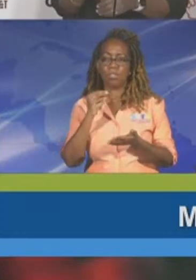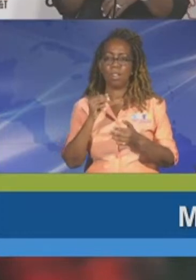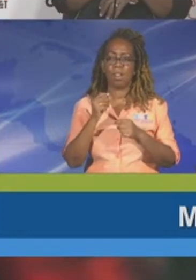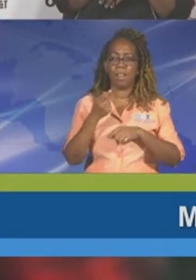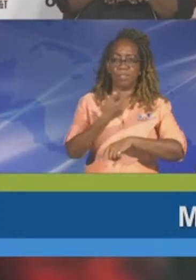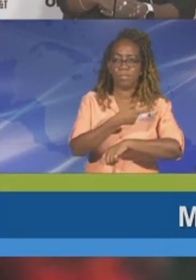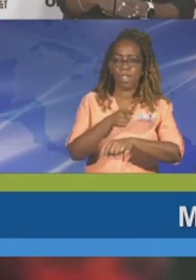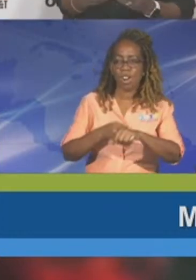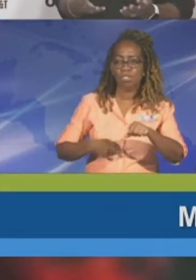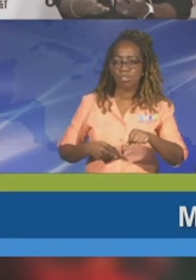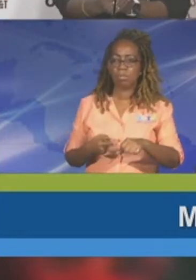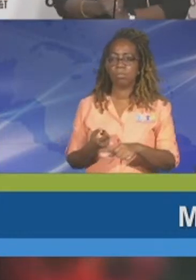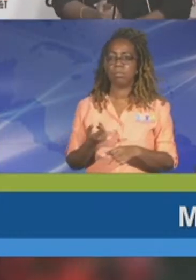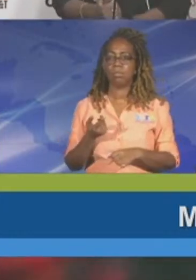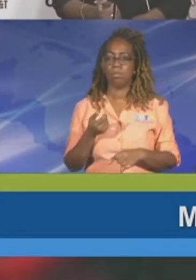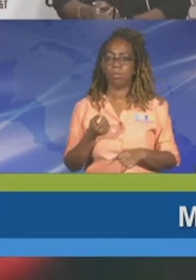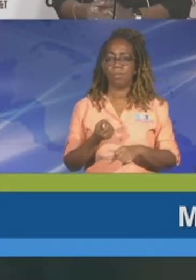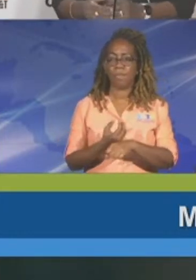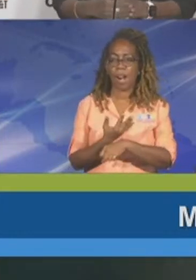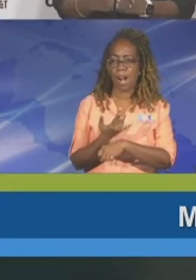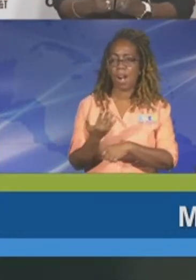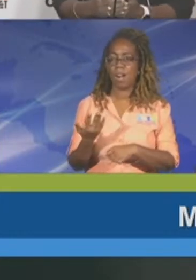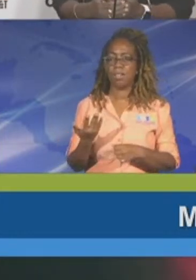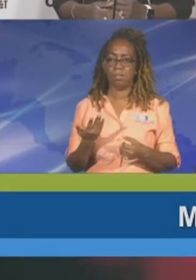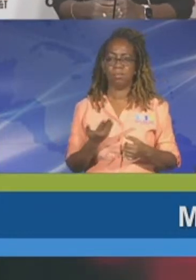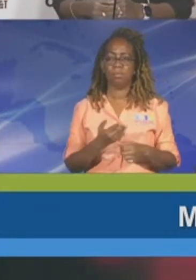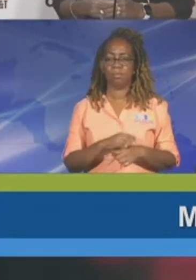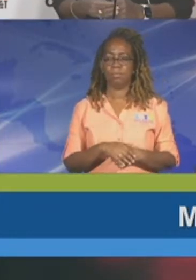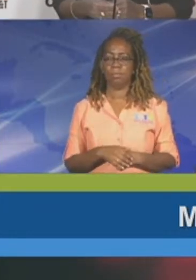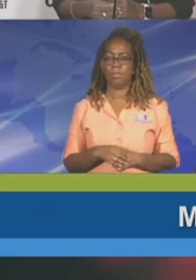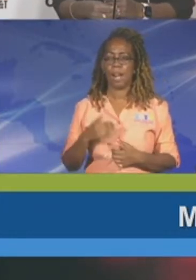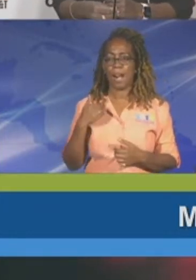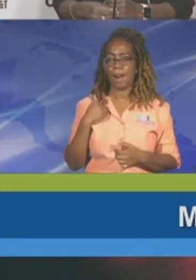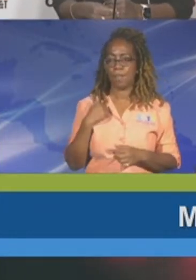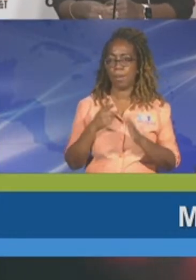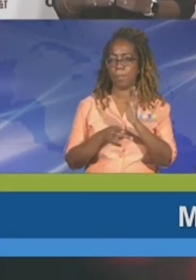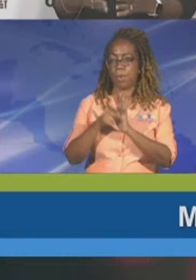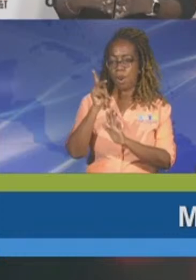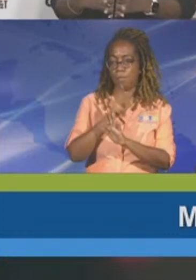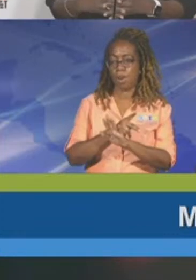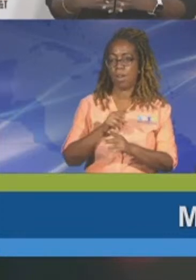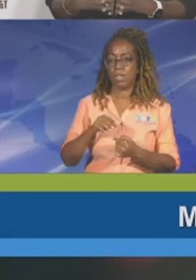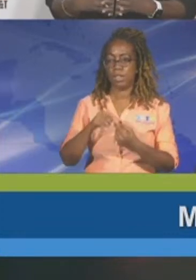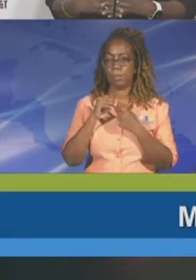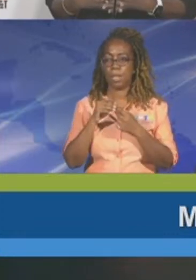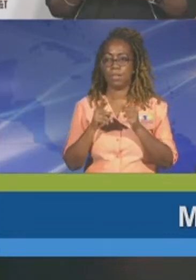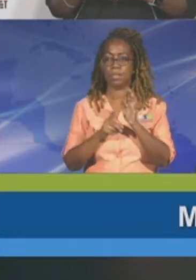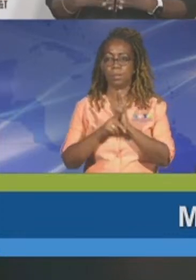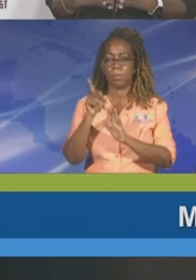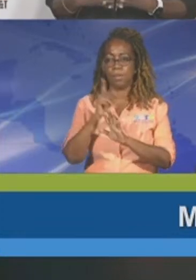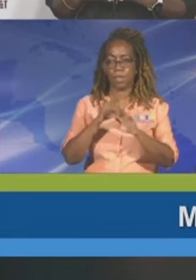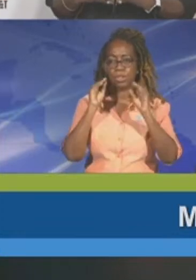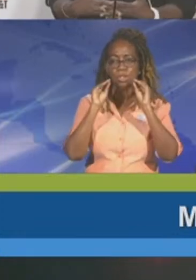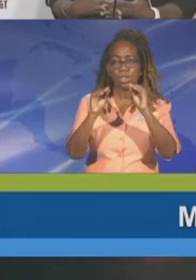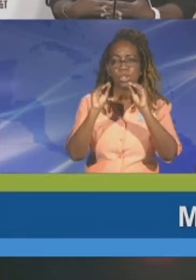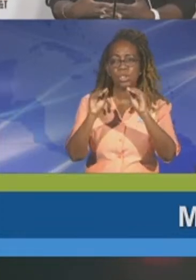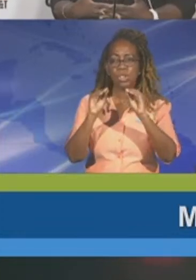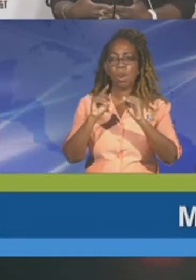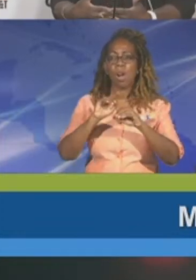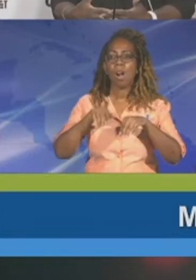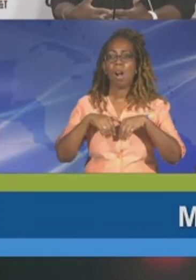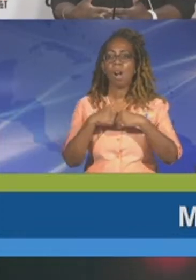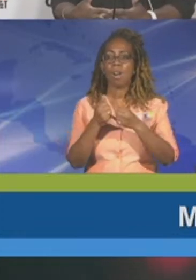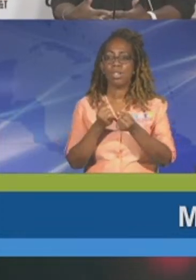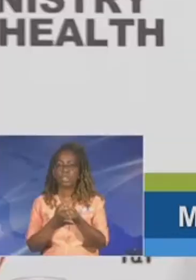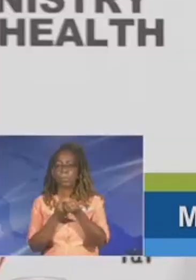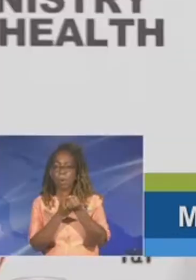a burn, that sort of thing. There is something called Psychological First Aid, which teaches you how to support